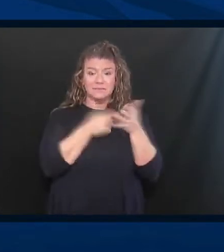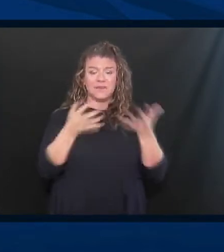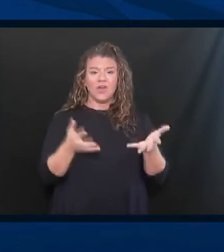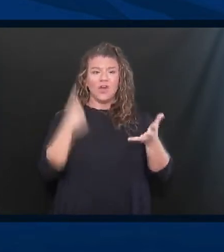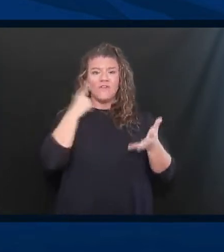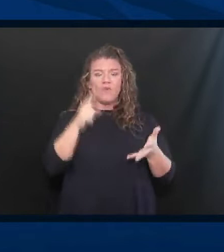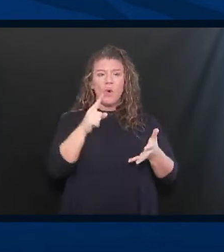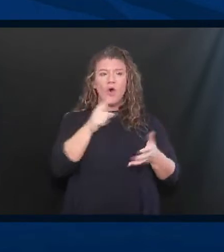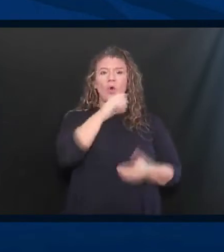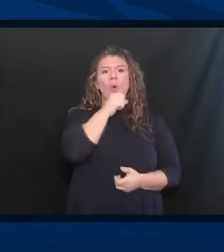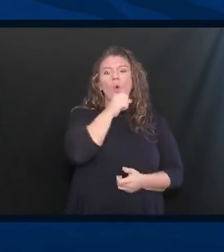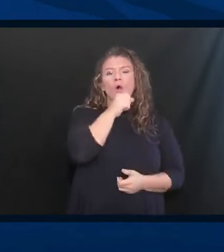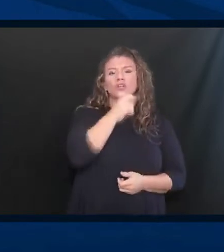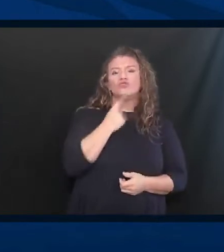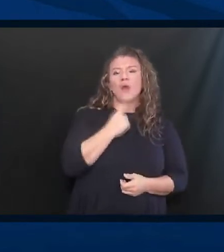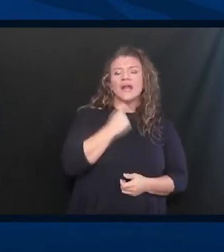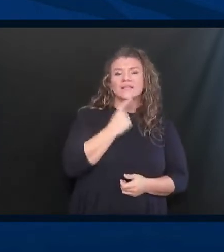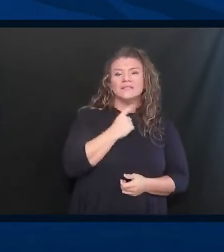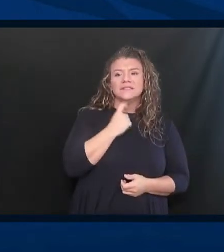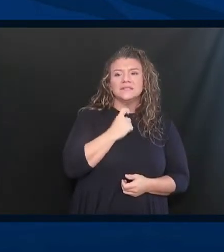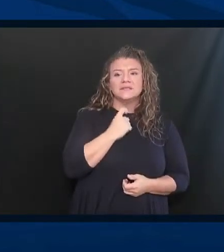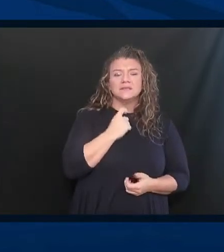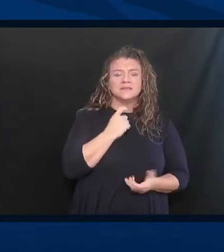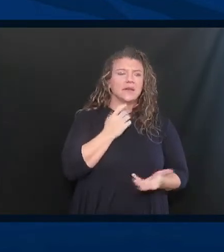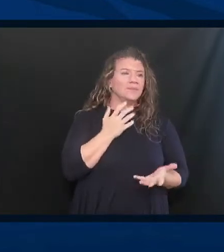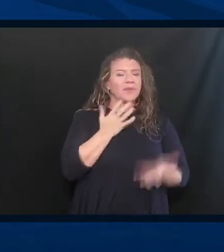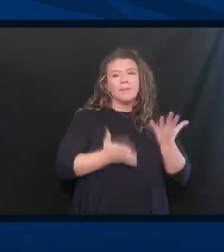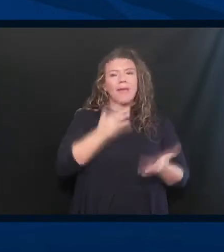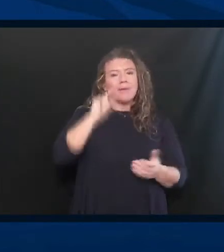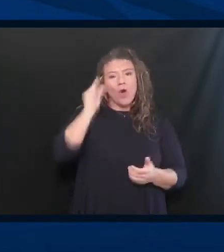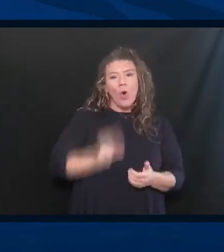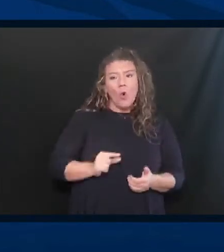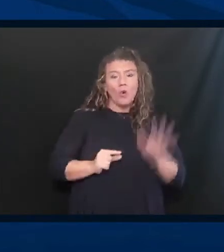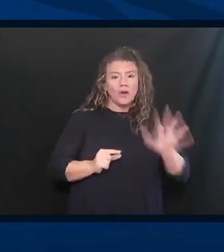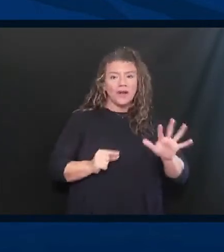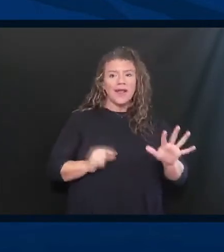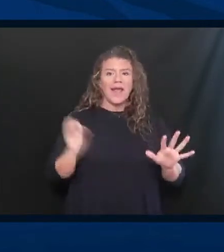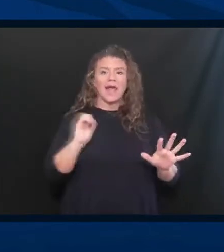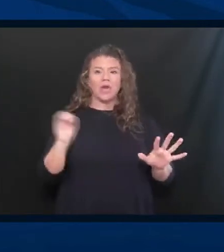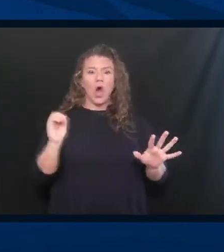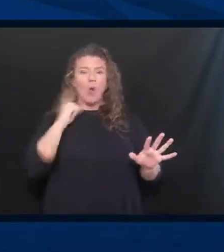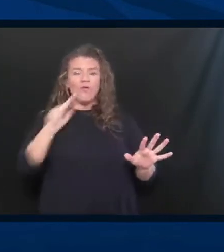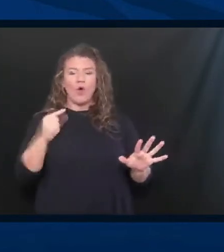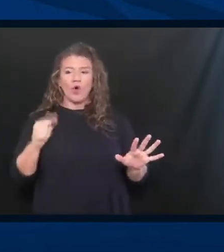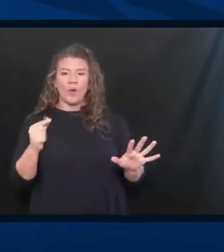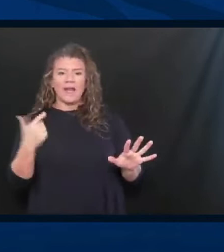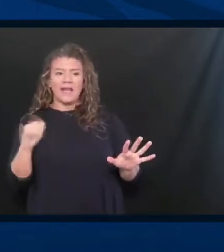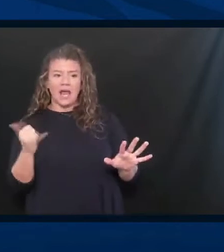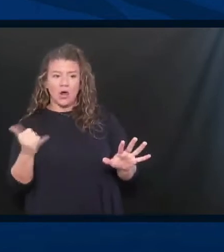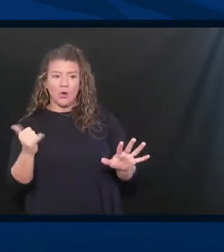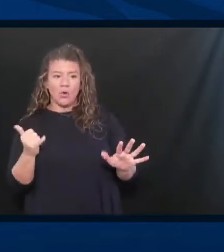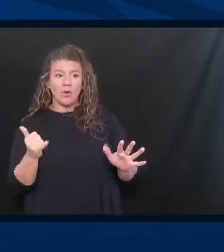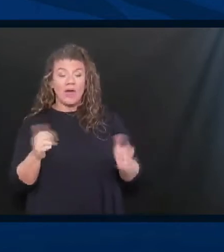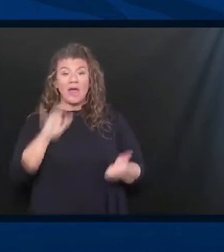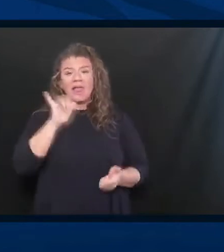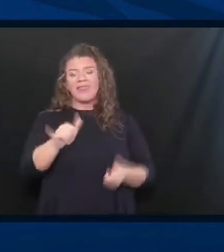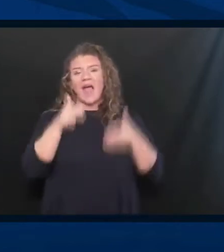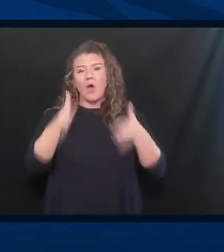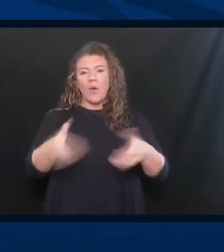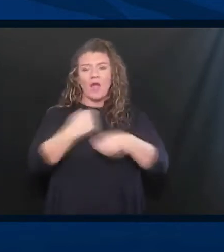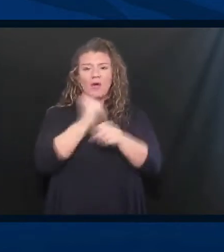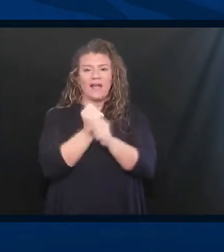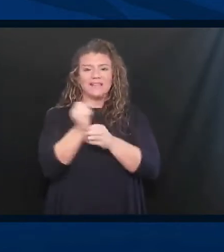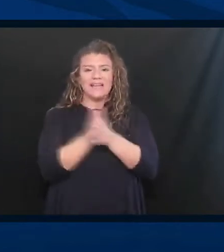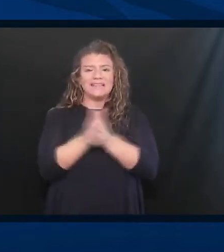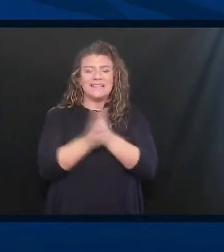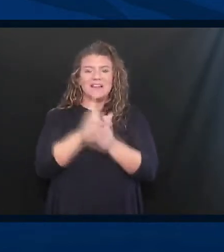orange and in the red, and maybe the gold too, and that you would have no mask mandate in counties that are yellow and green. That way it creates an incentive for